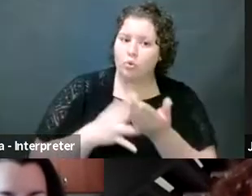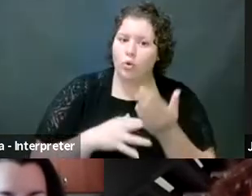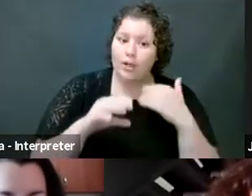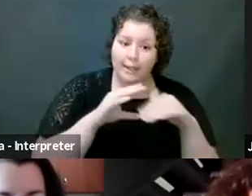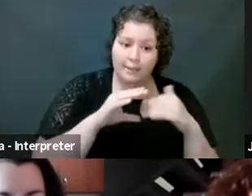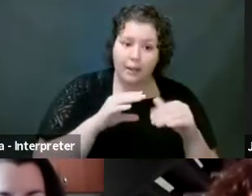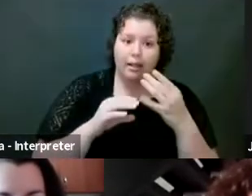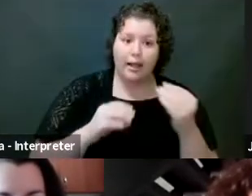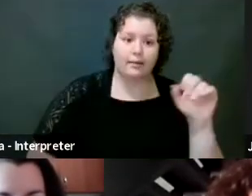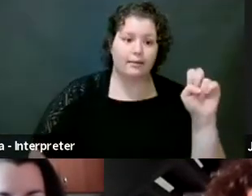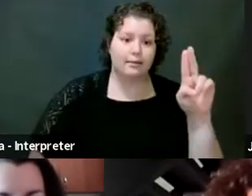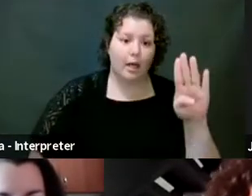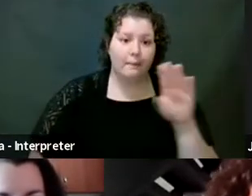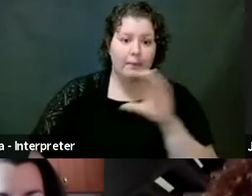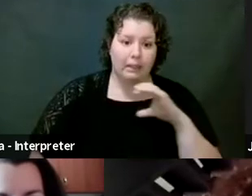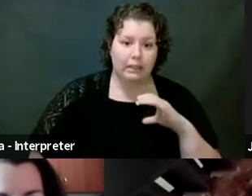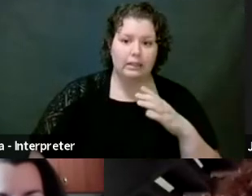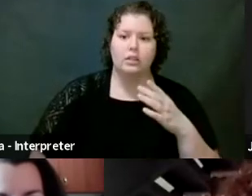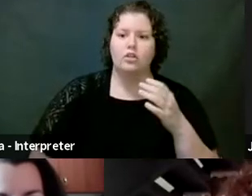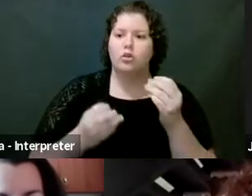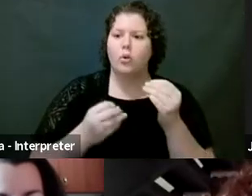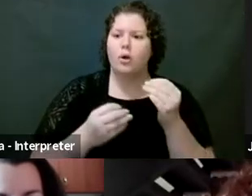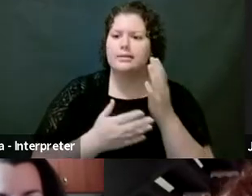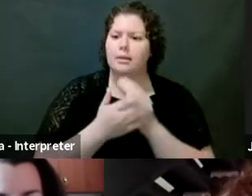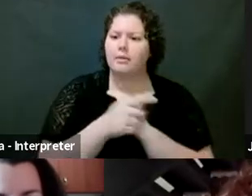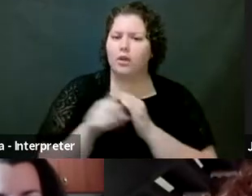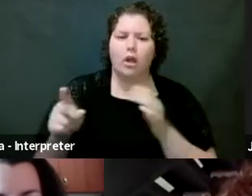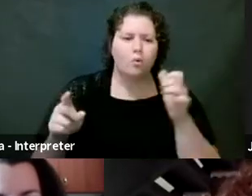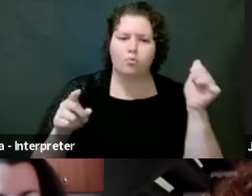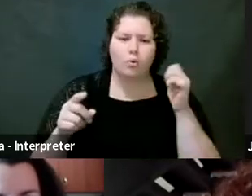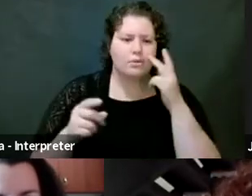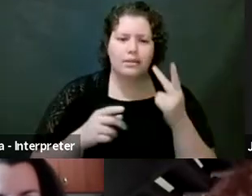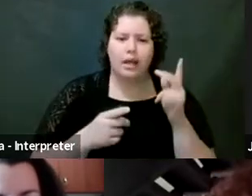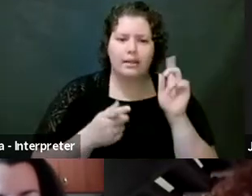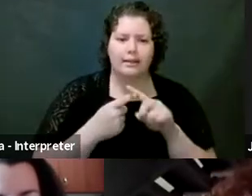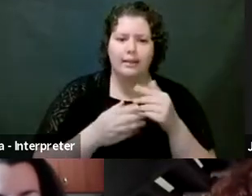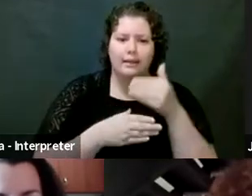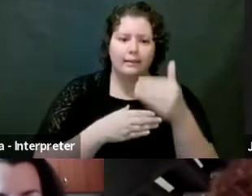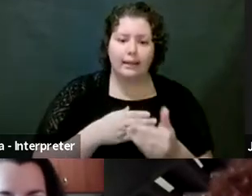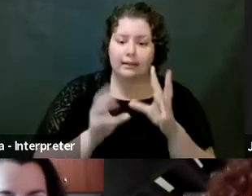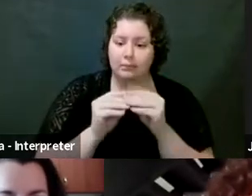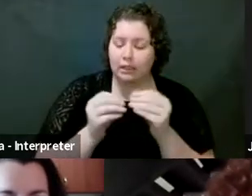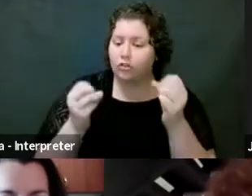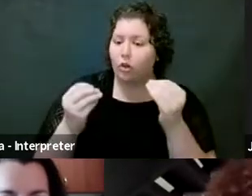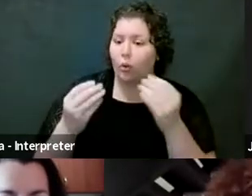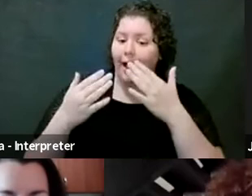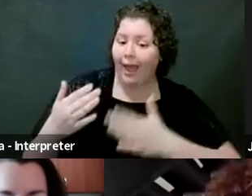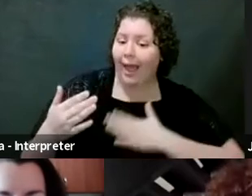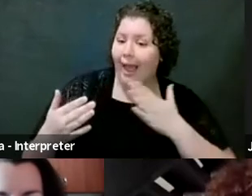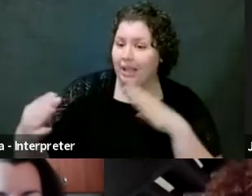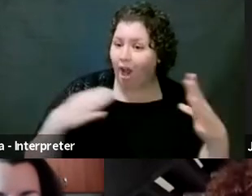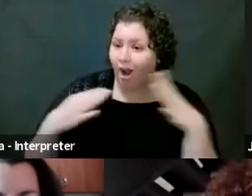those of you that we don't see before next CRIS committee meeting, wishing you a very happy holiday season, whatever it is